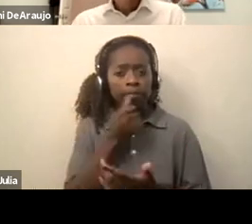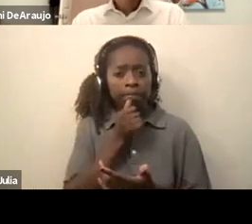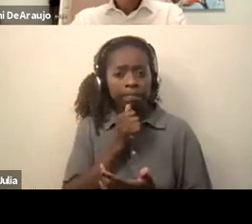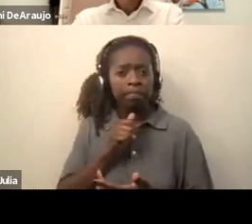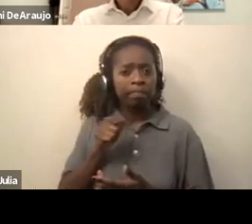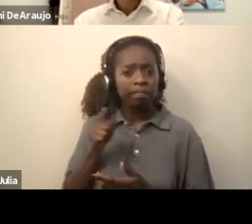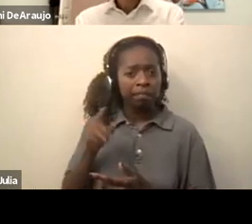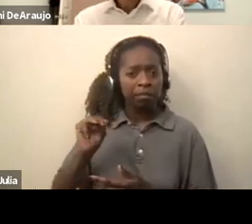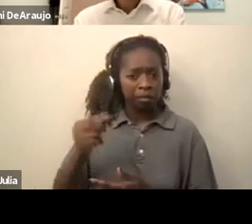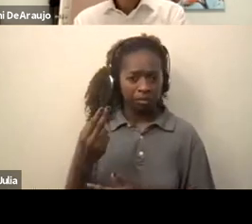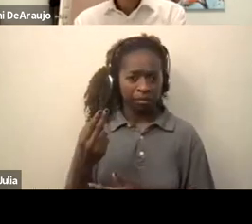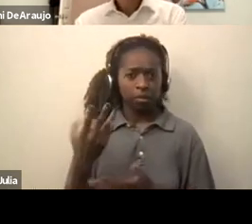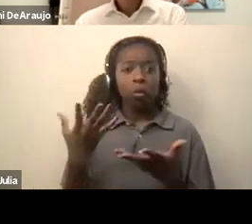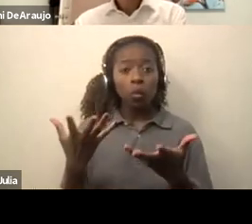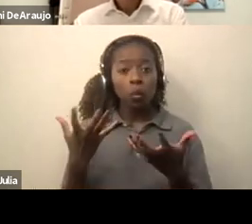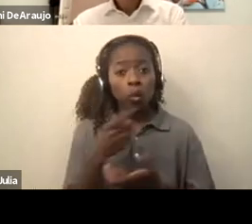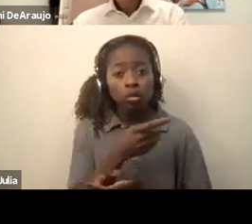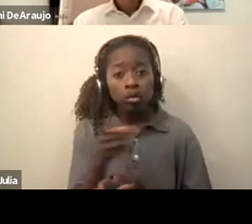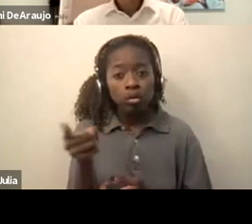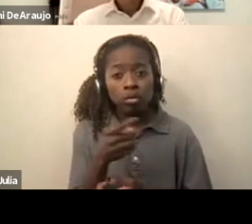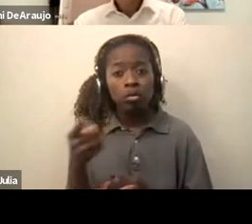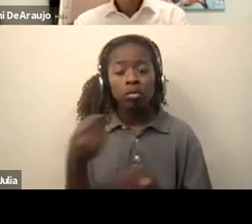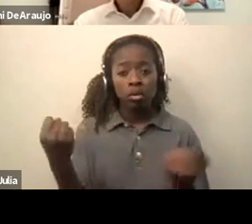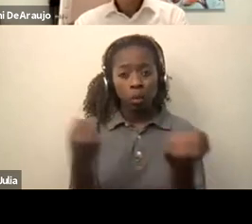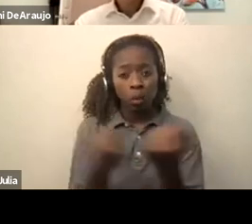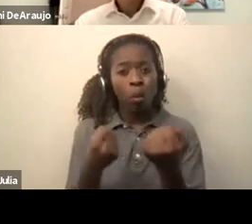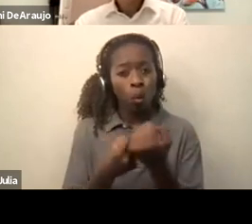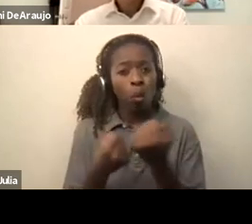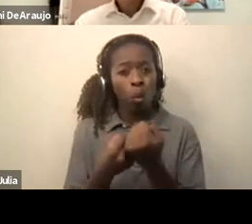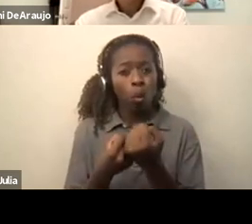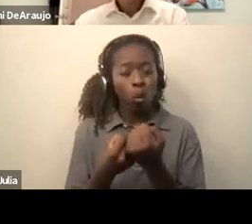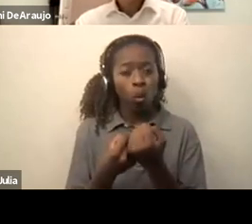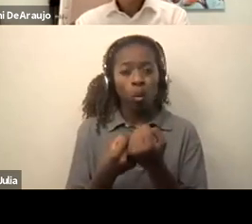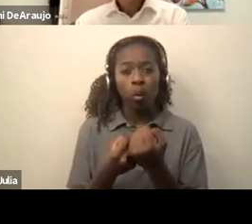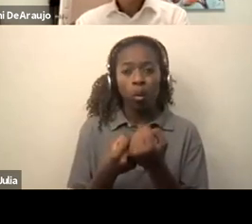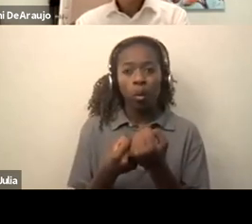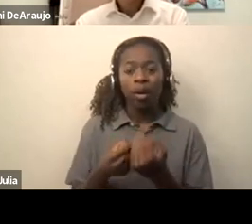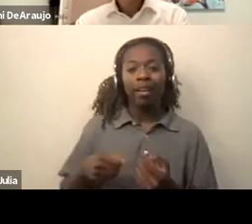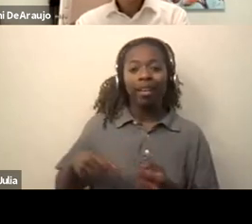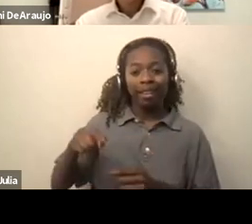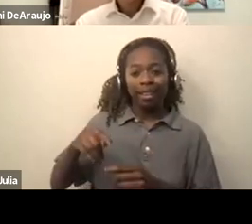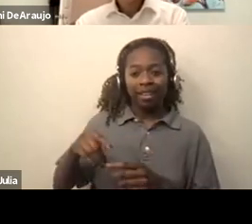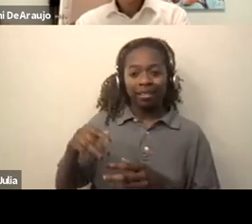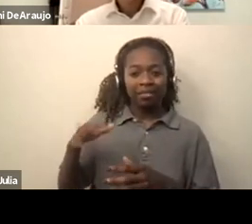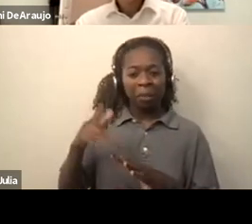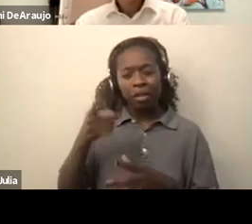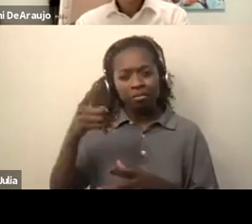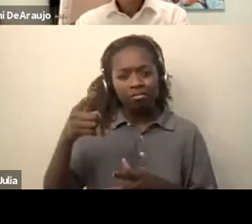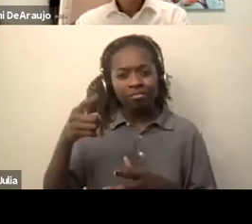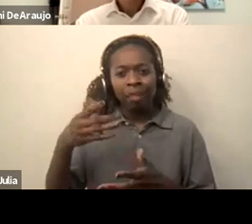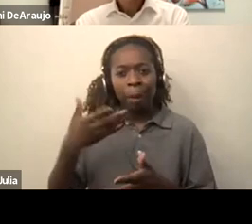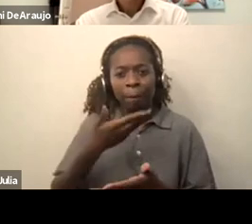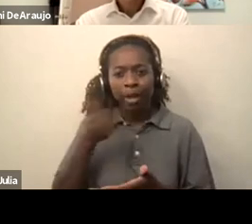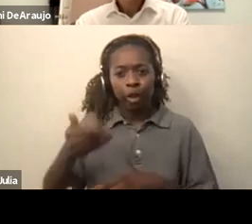that the committee here support from within the broader mission health community around the actions of dr casilias and her team it is right and